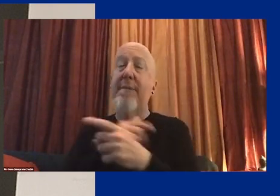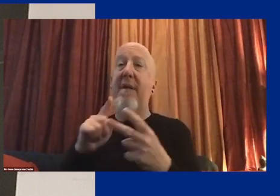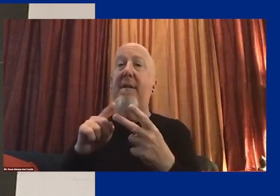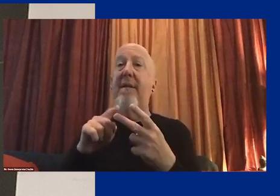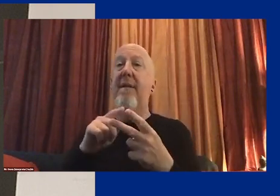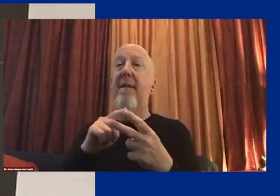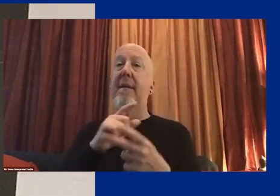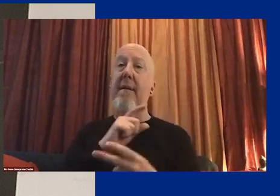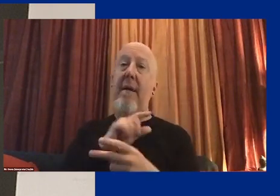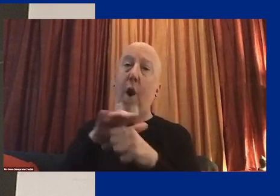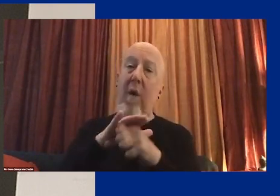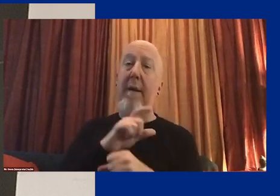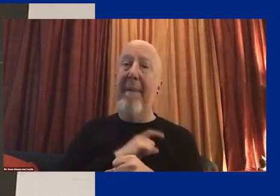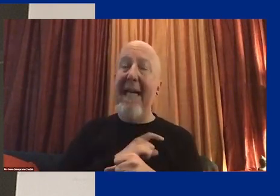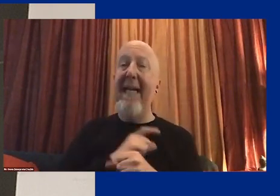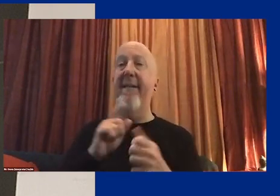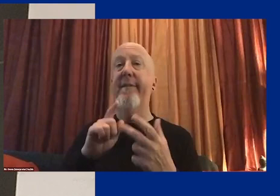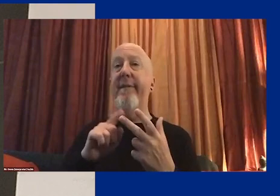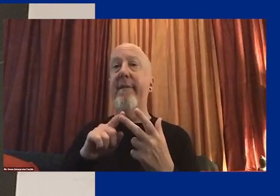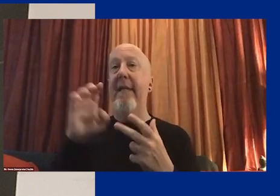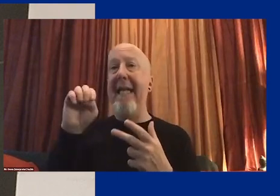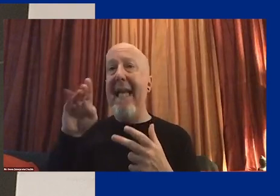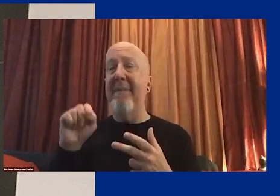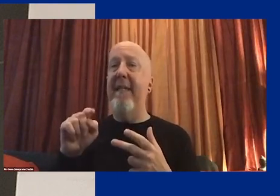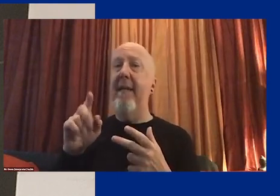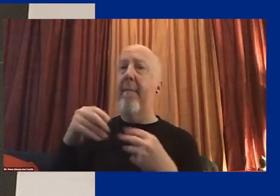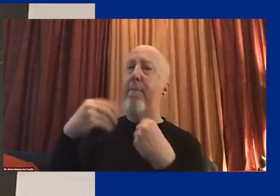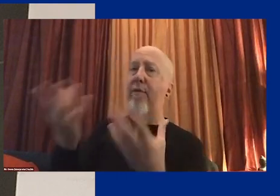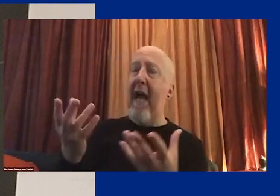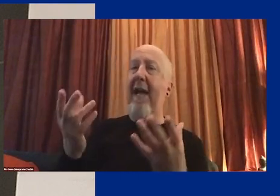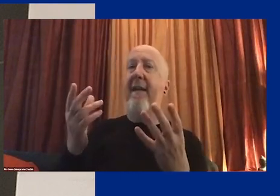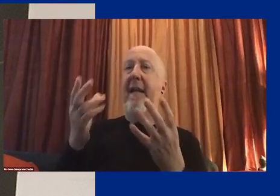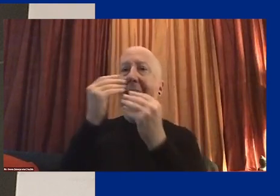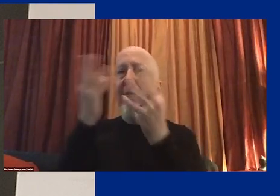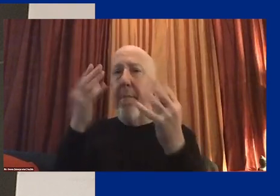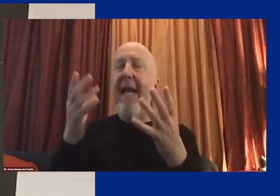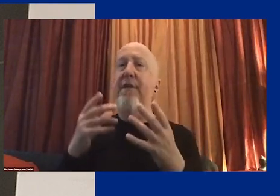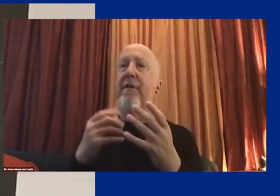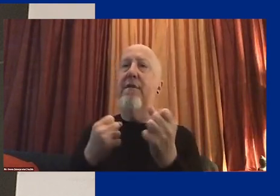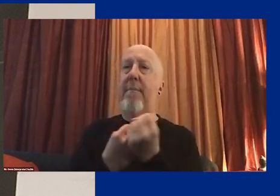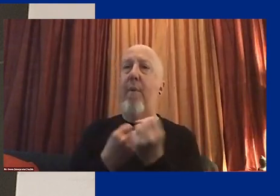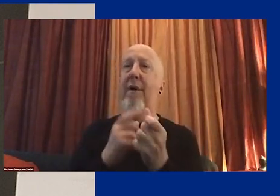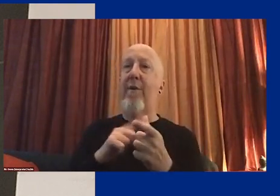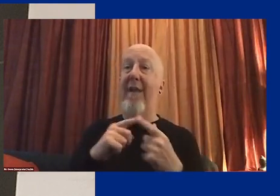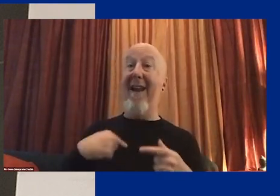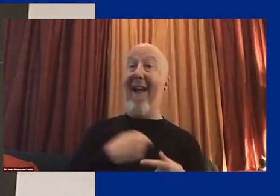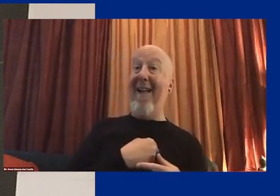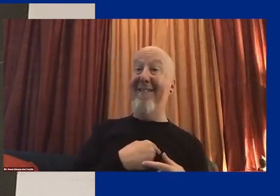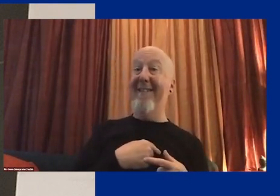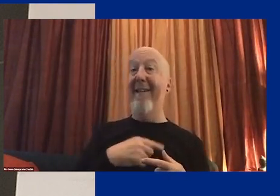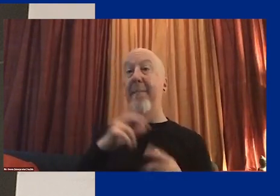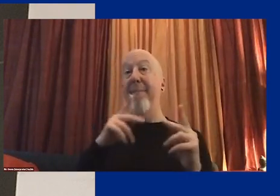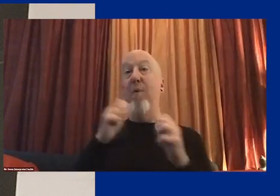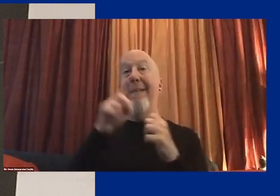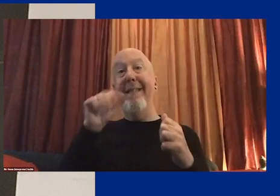responders, etc., with information and support that puts us, disabled, fat, trans folks, in the roles